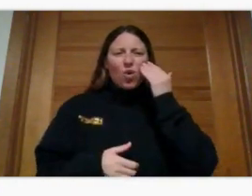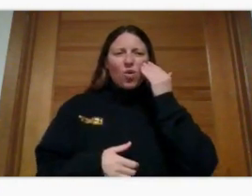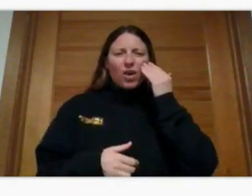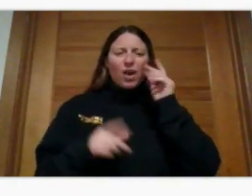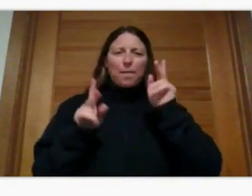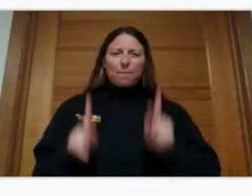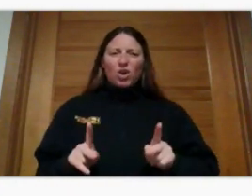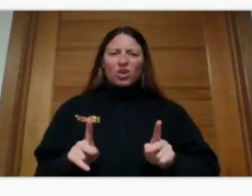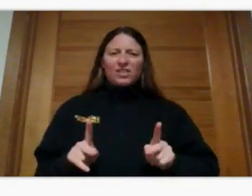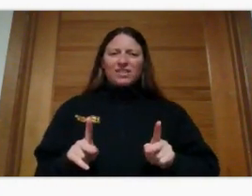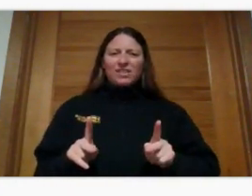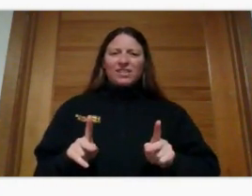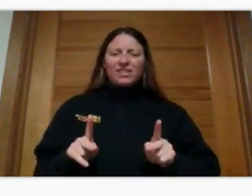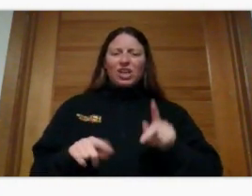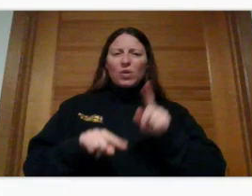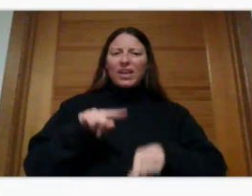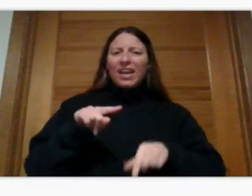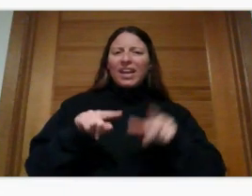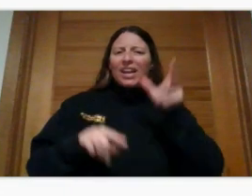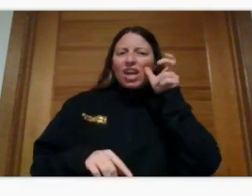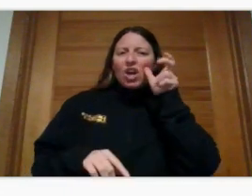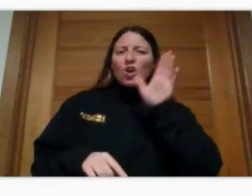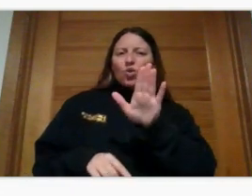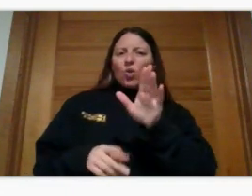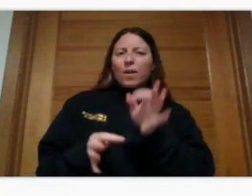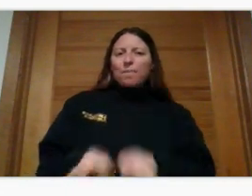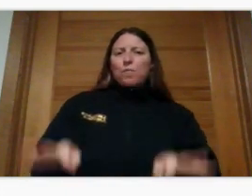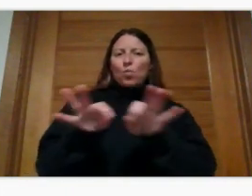Thank you.